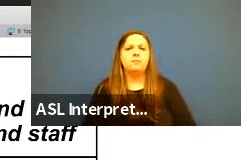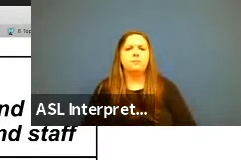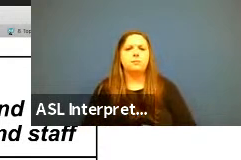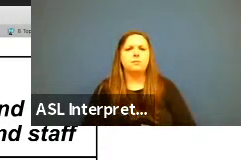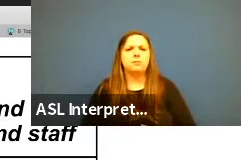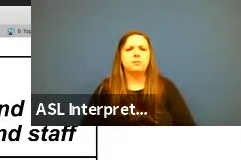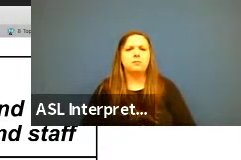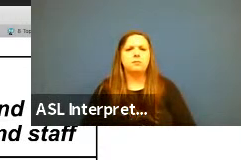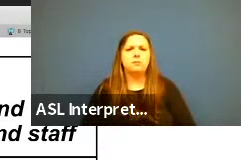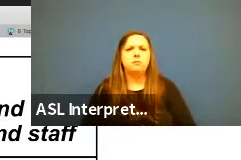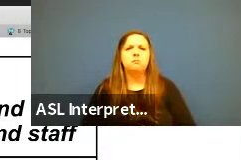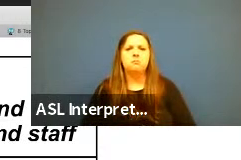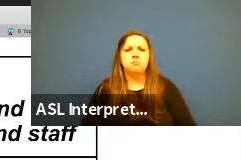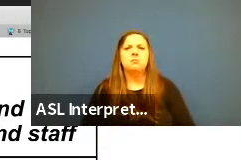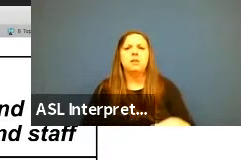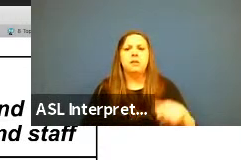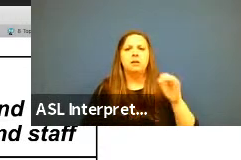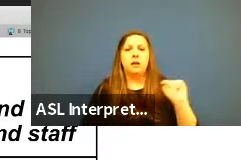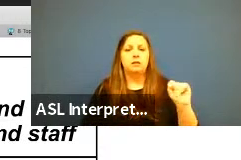That sounds good.